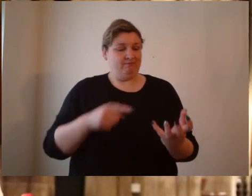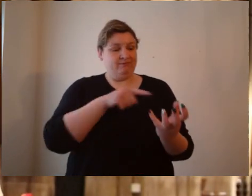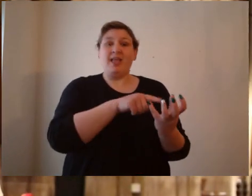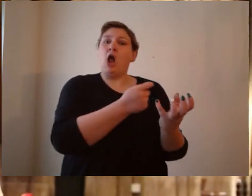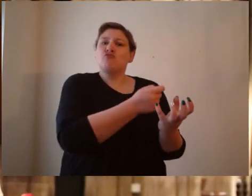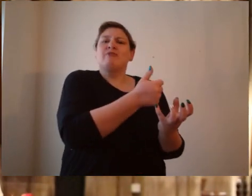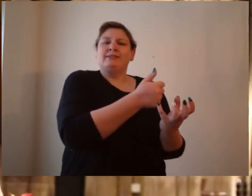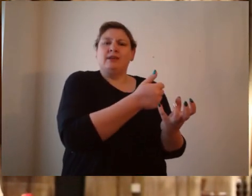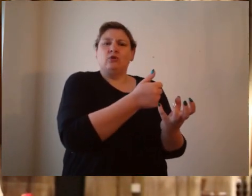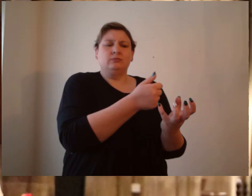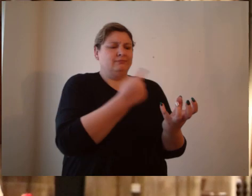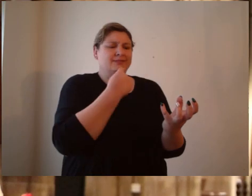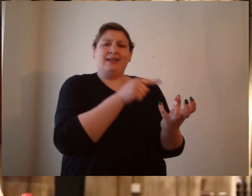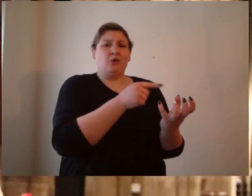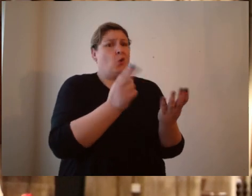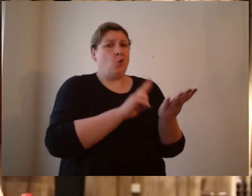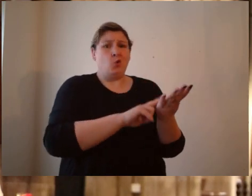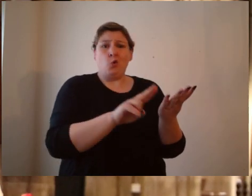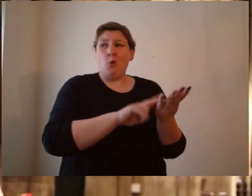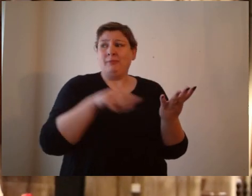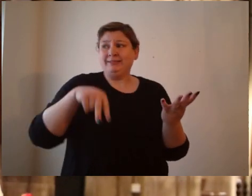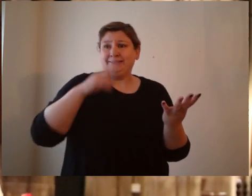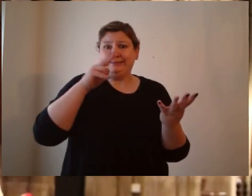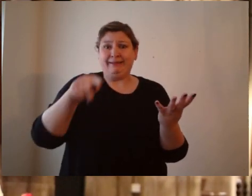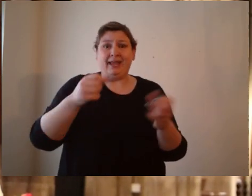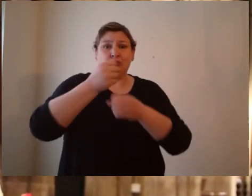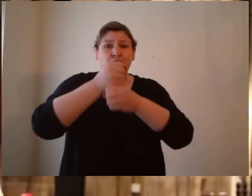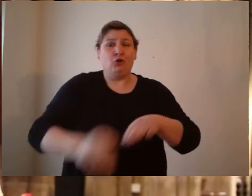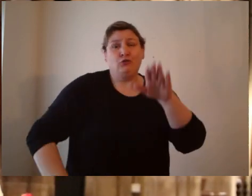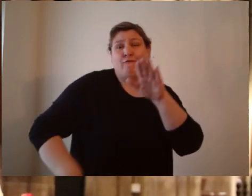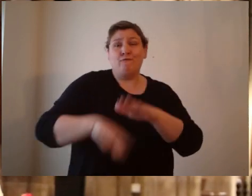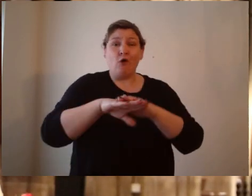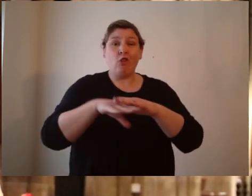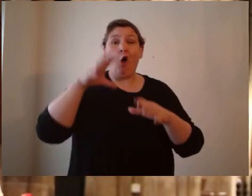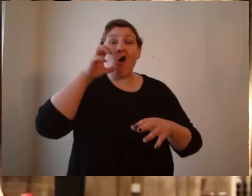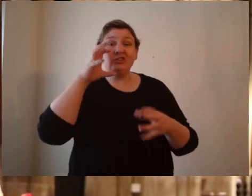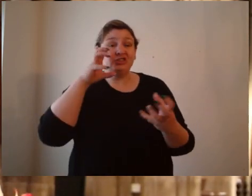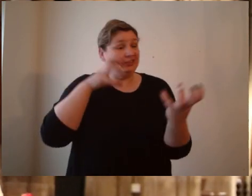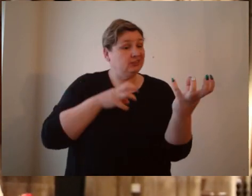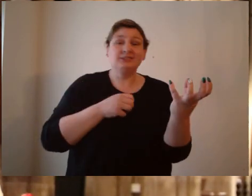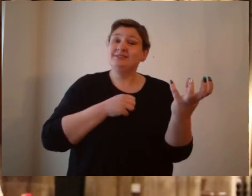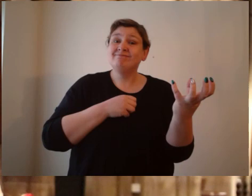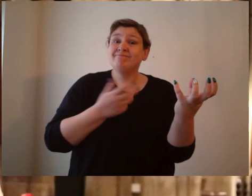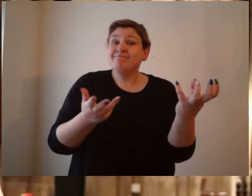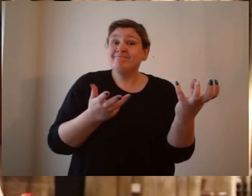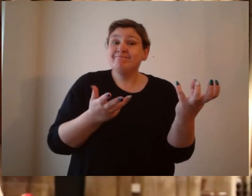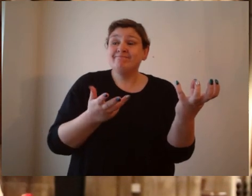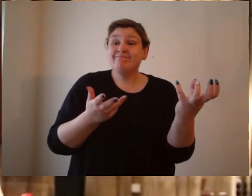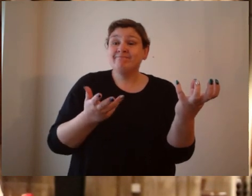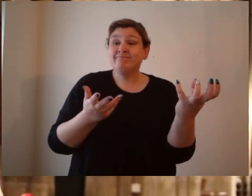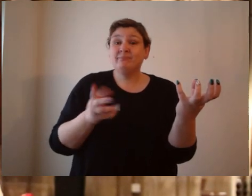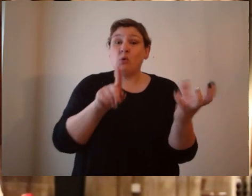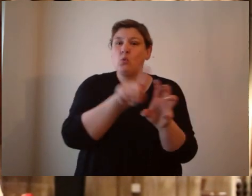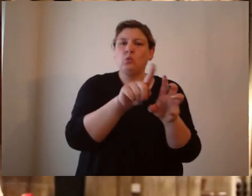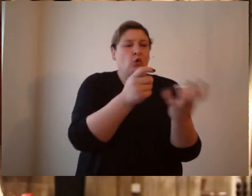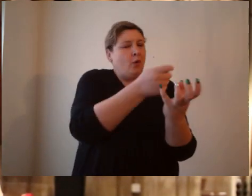So the Christingle, as Dominic said, normally we'd have a room, the church would be full of these oranges,